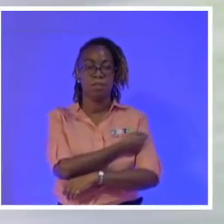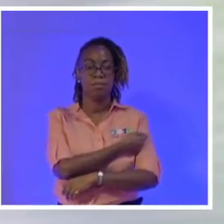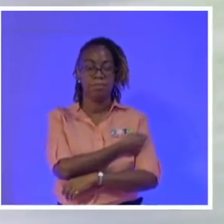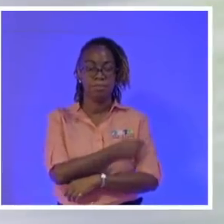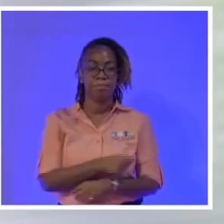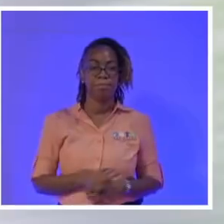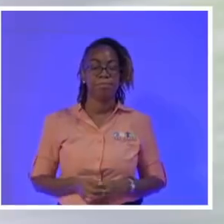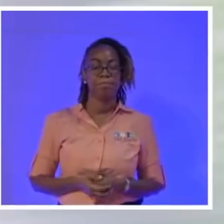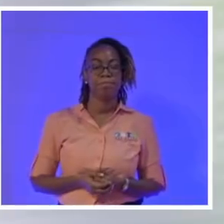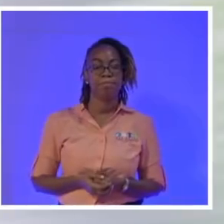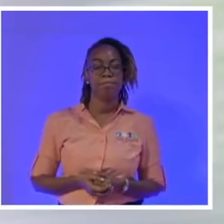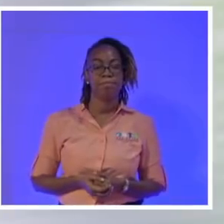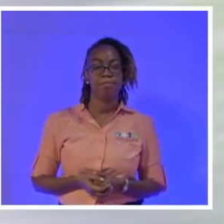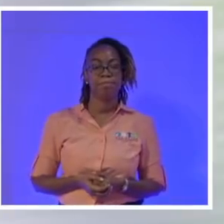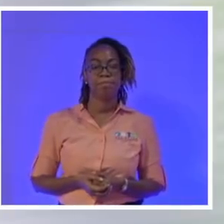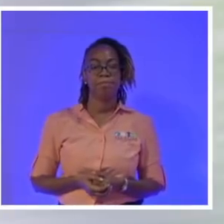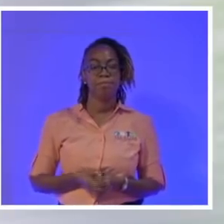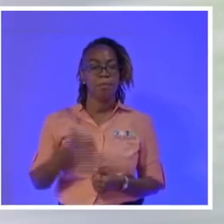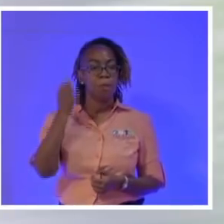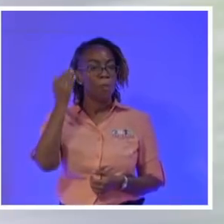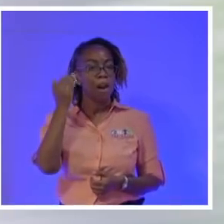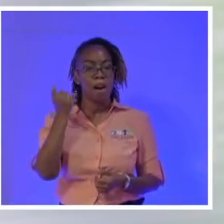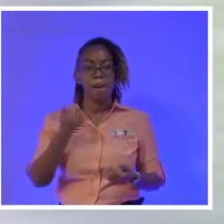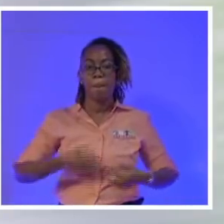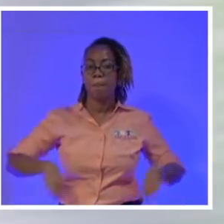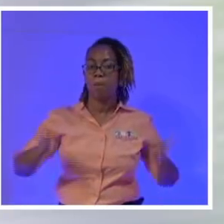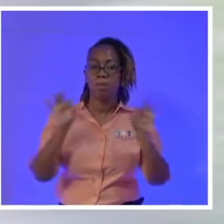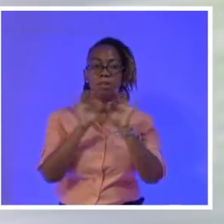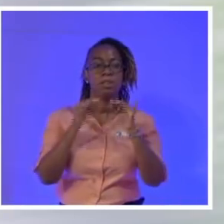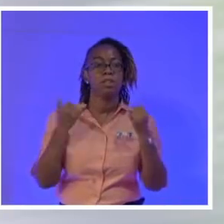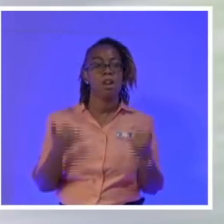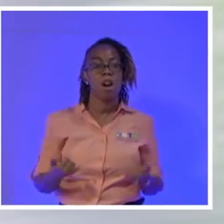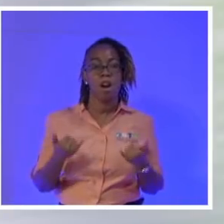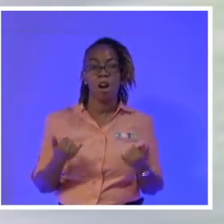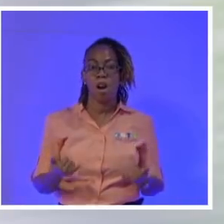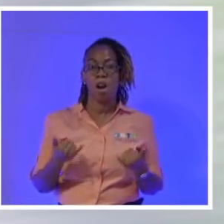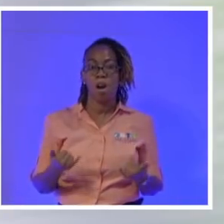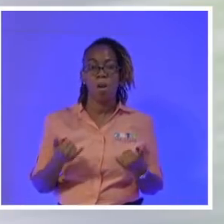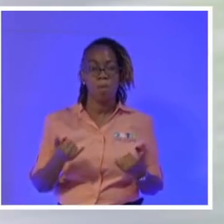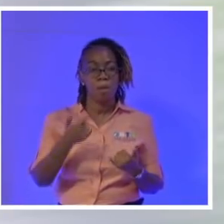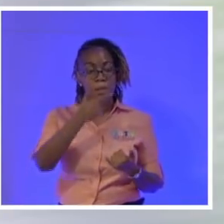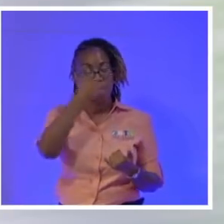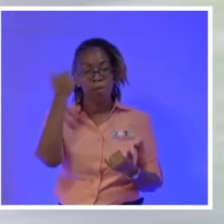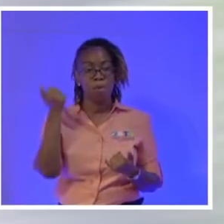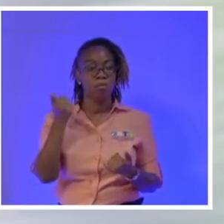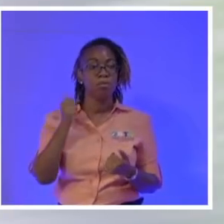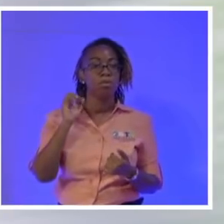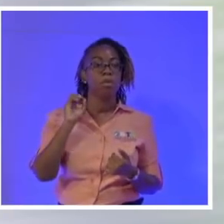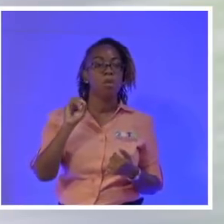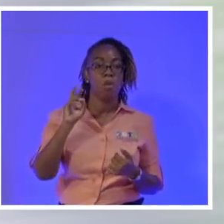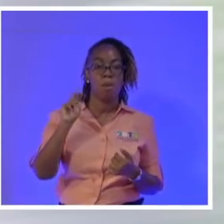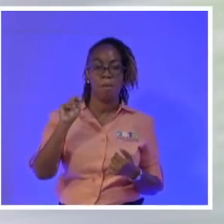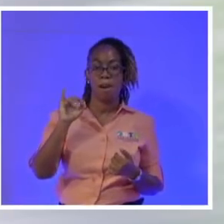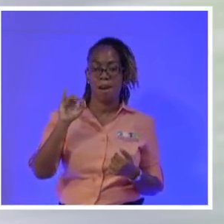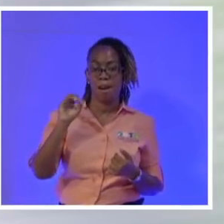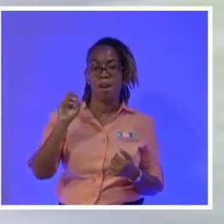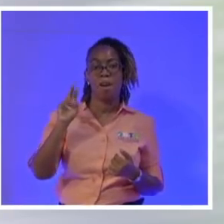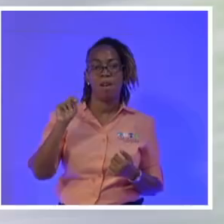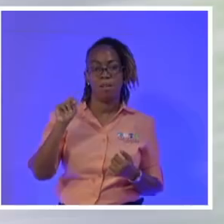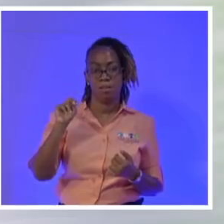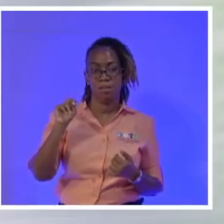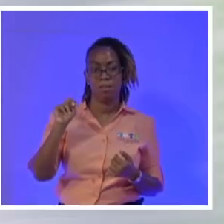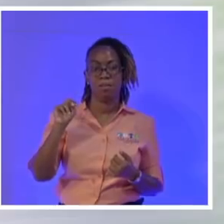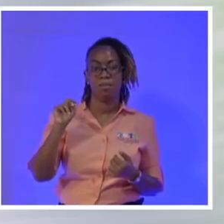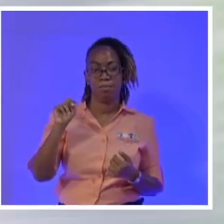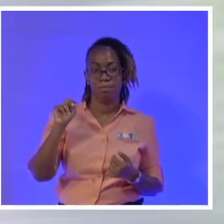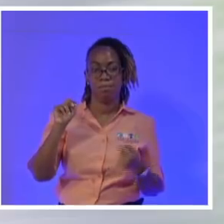boosted is particularly important now with the global threat of the Omicron variant, which, for those